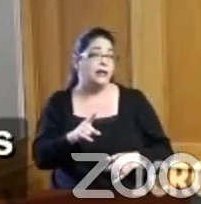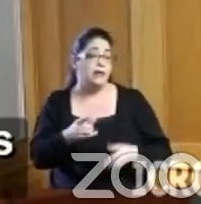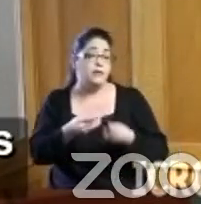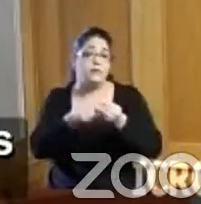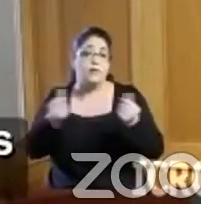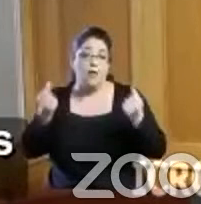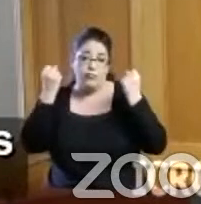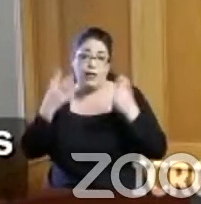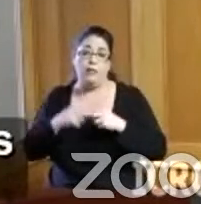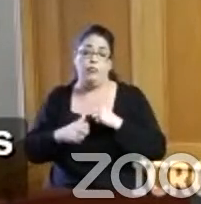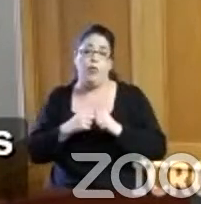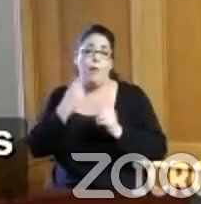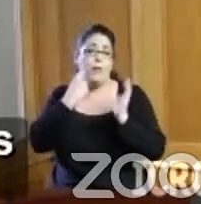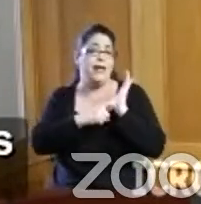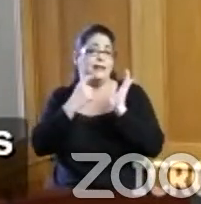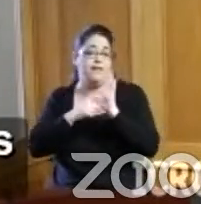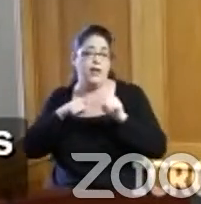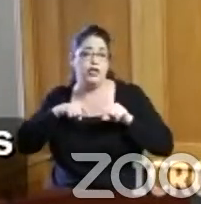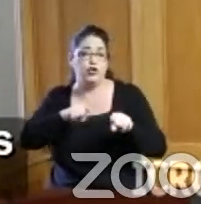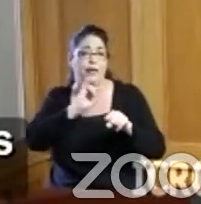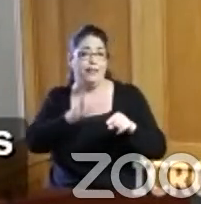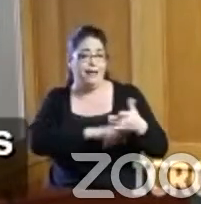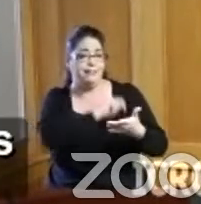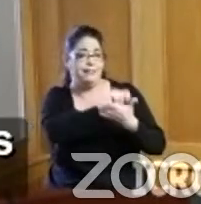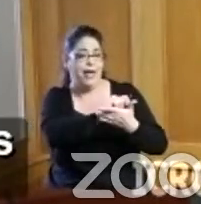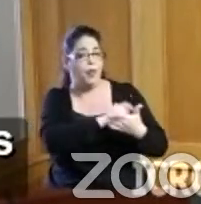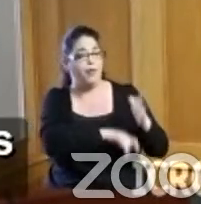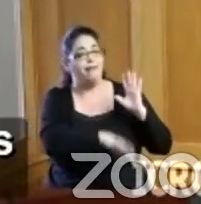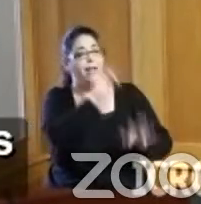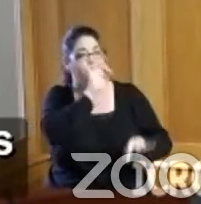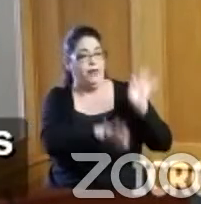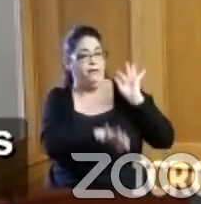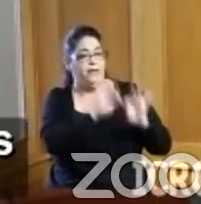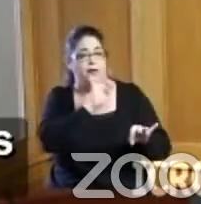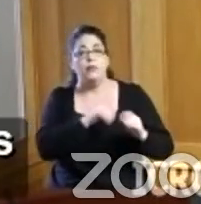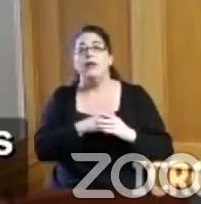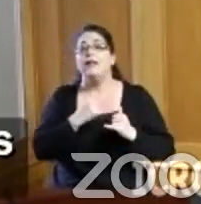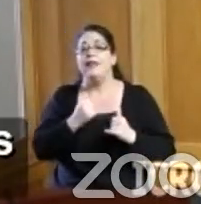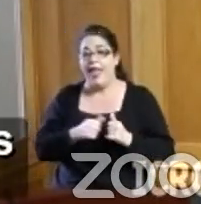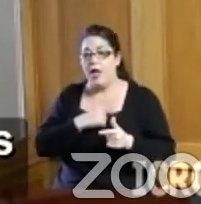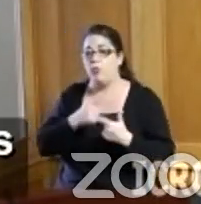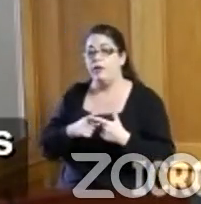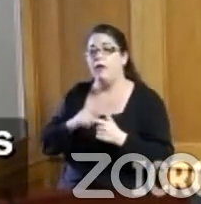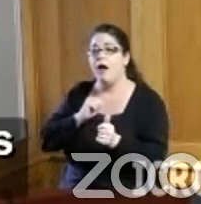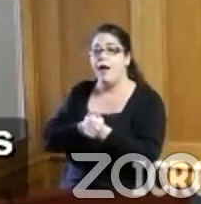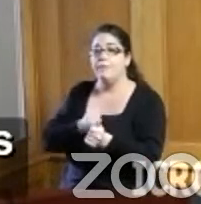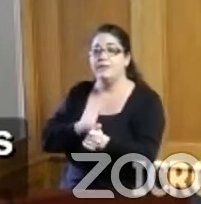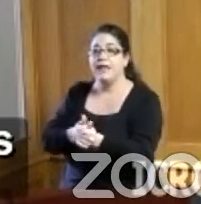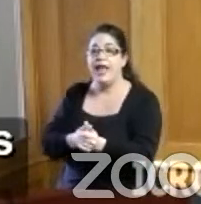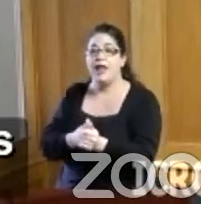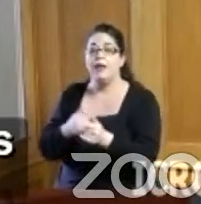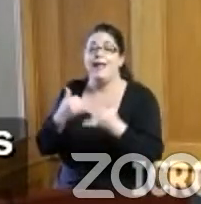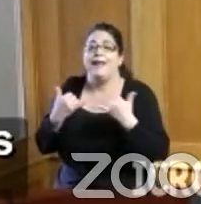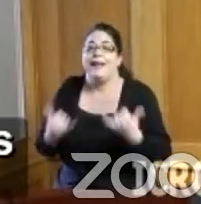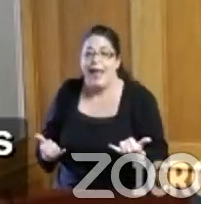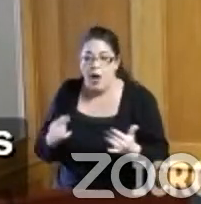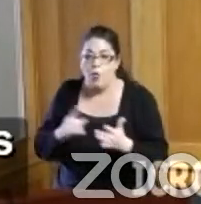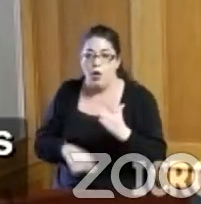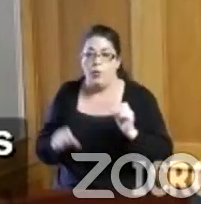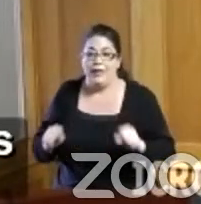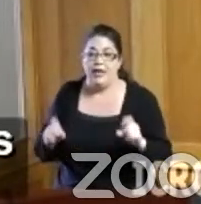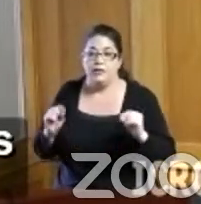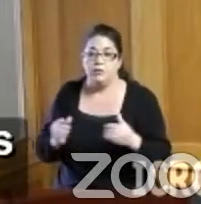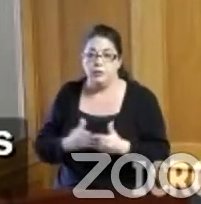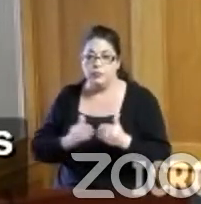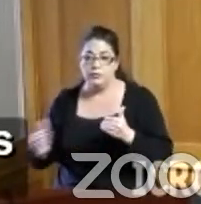solve some of the problems that were identified in that study. So this is to look at it again, do an update. What can we do now? And what's gotcha.